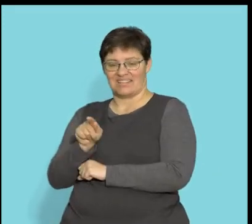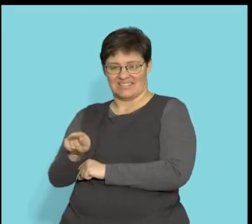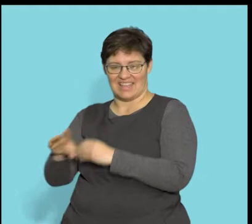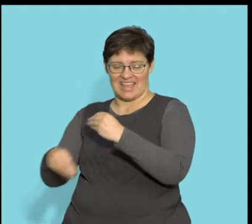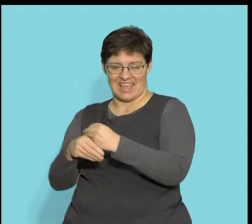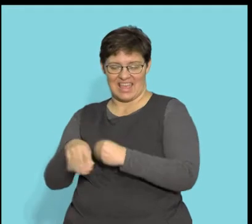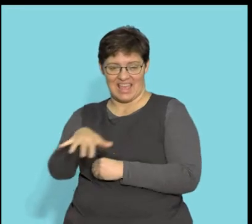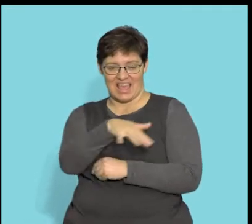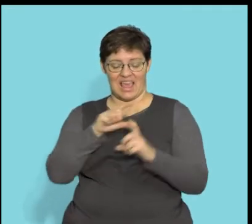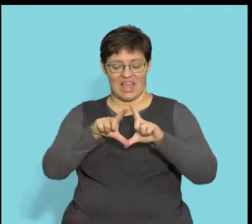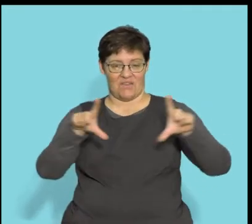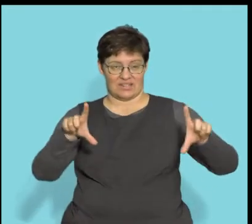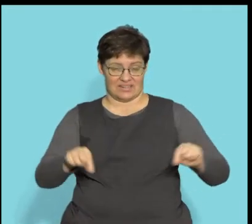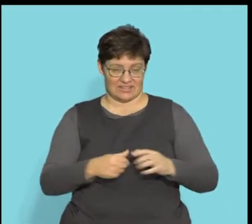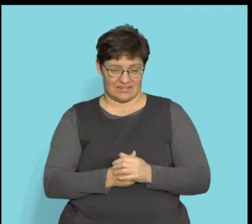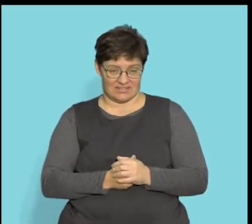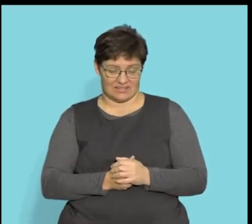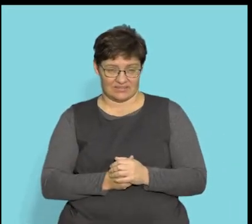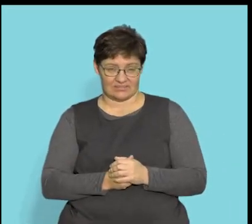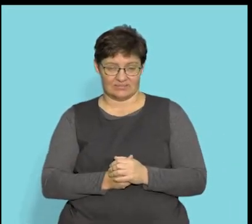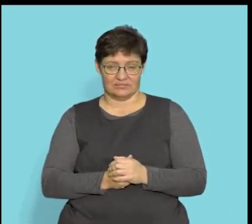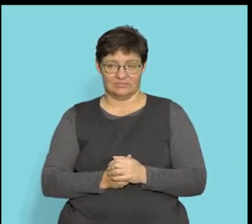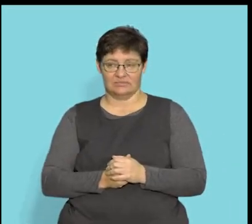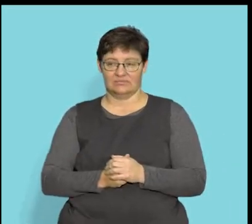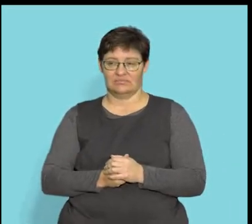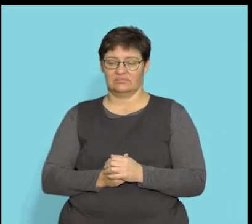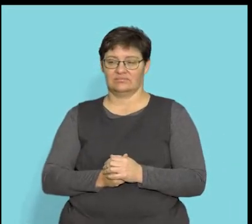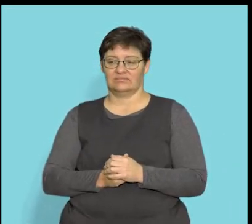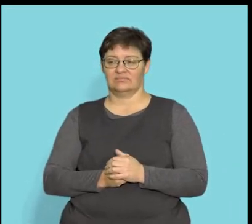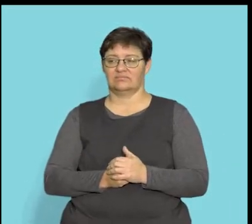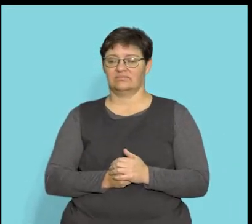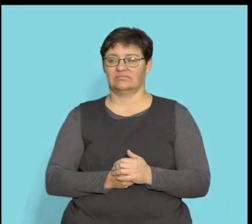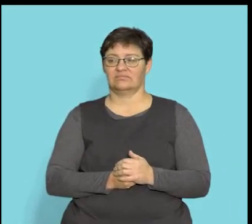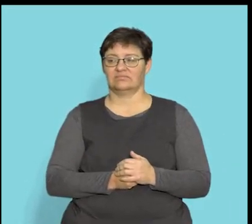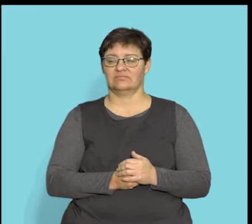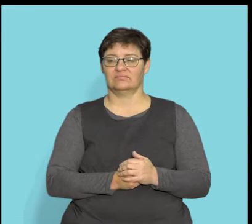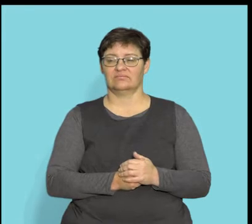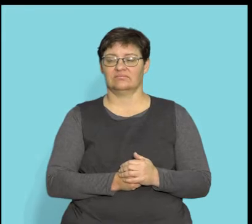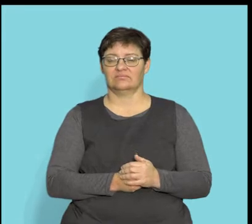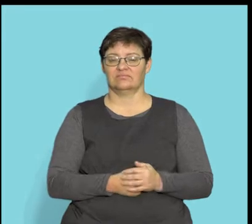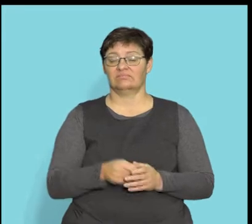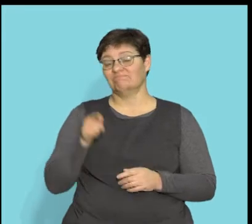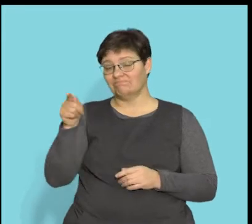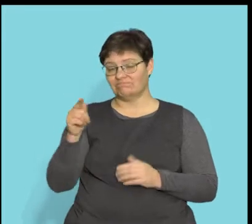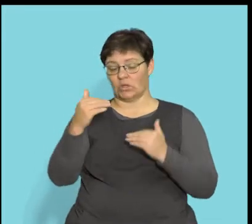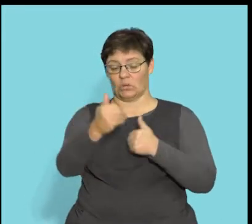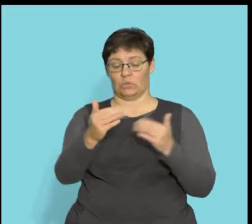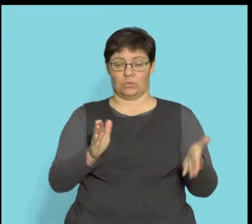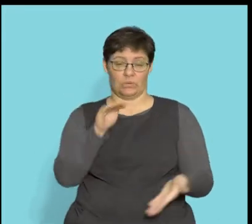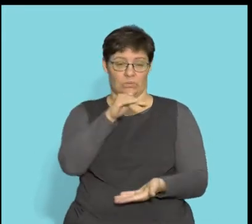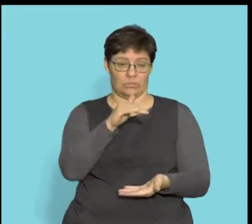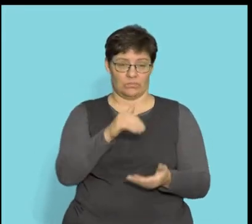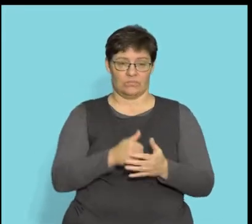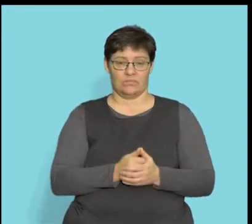of this particular rectangle. Cool. Everyone, let's move on. For